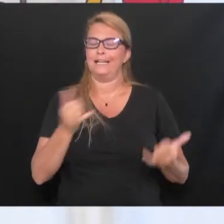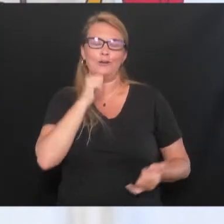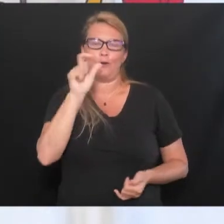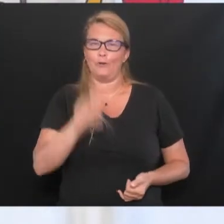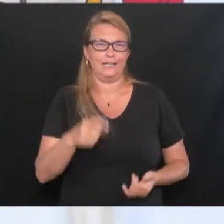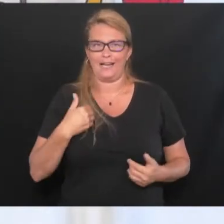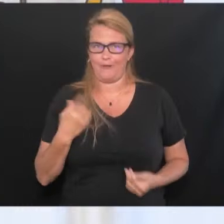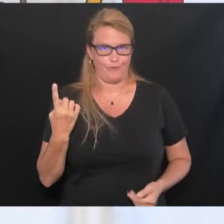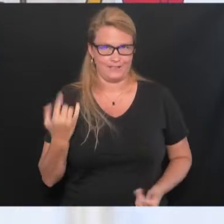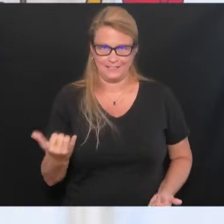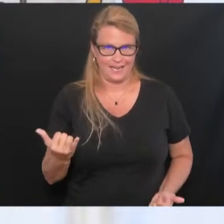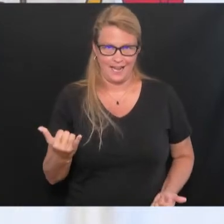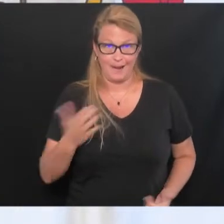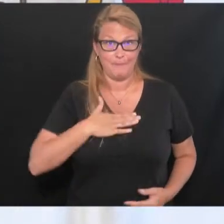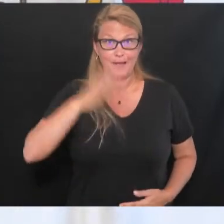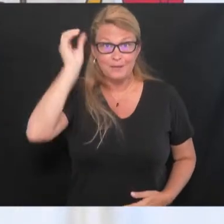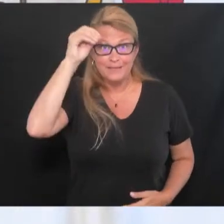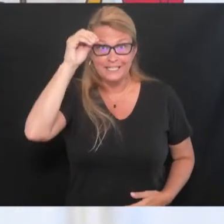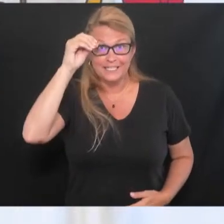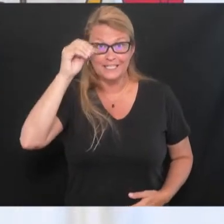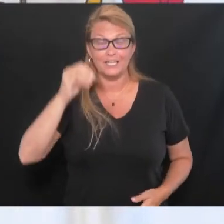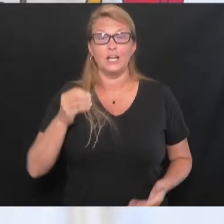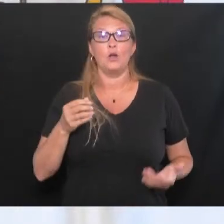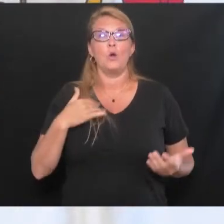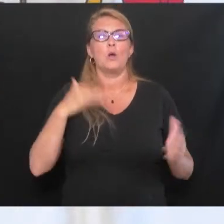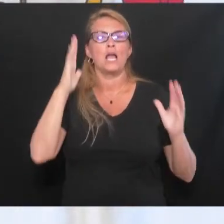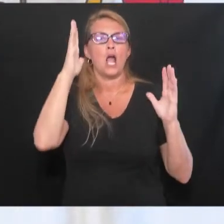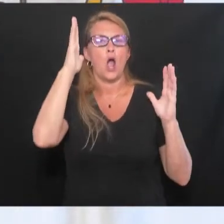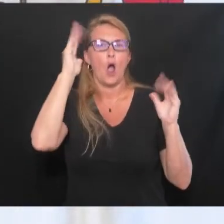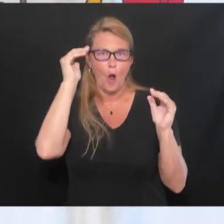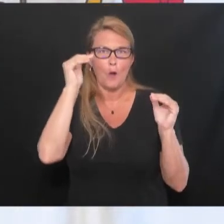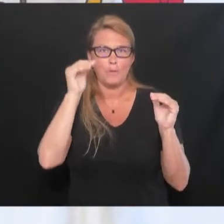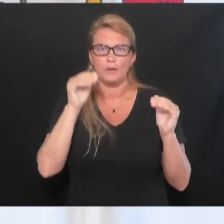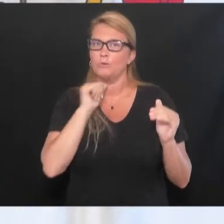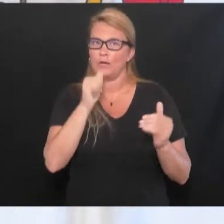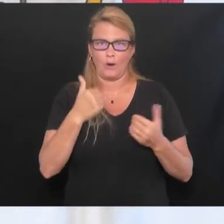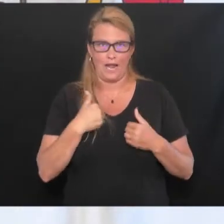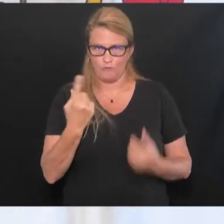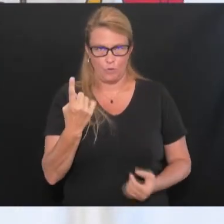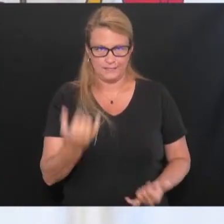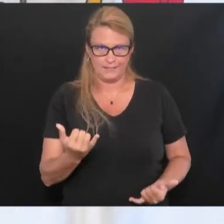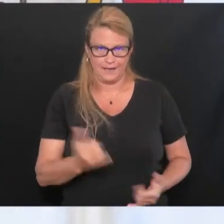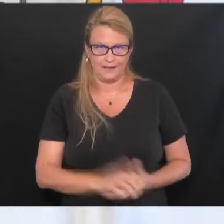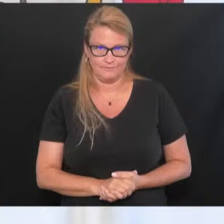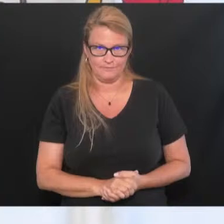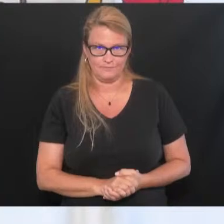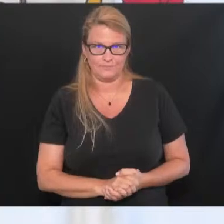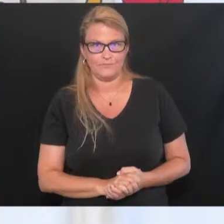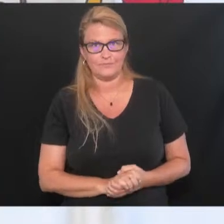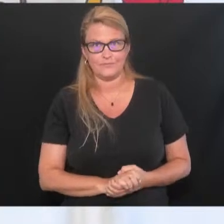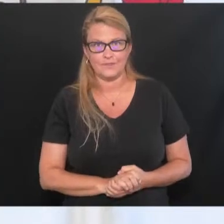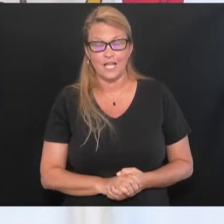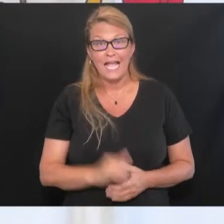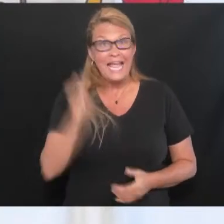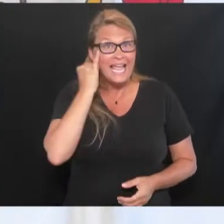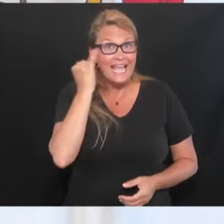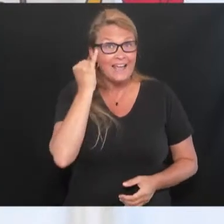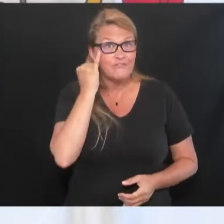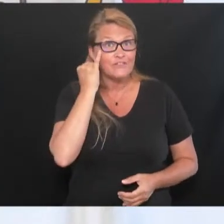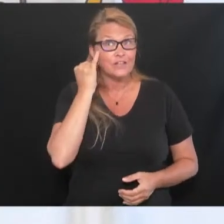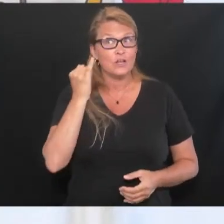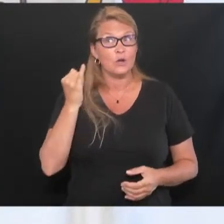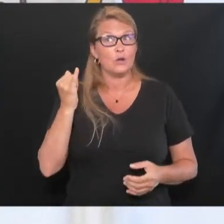in this state, in my opinion, and I hope that we're not going to have that. If in fact,